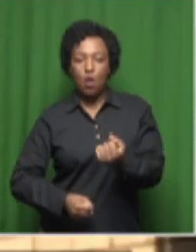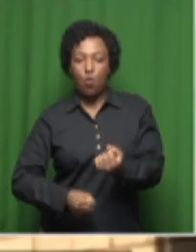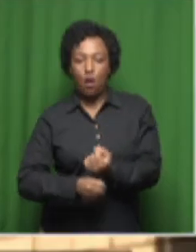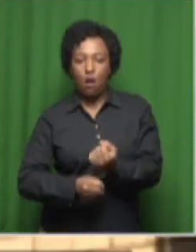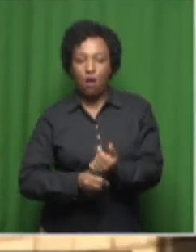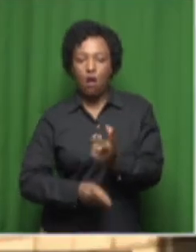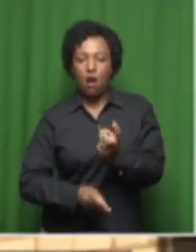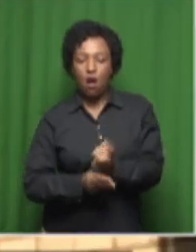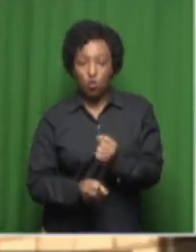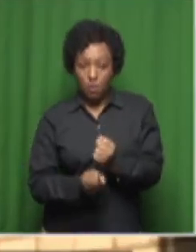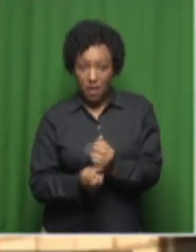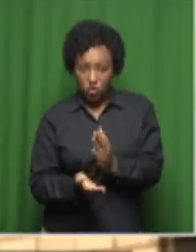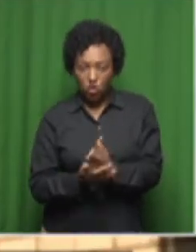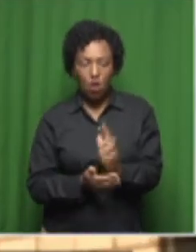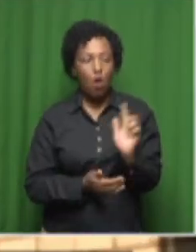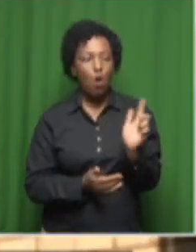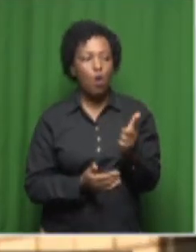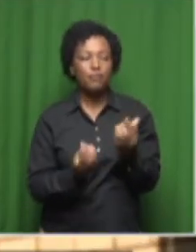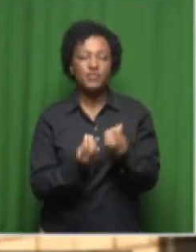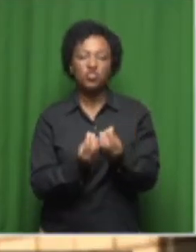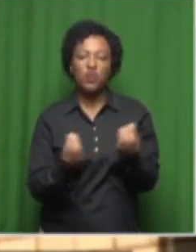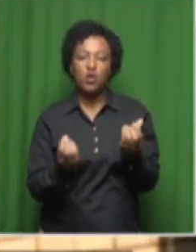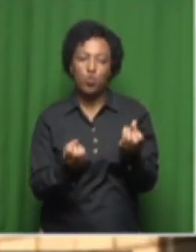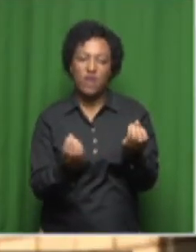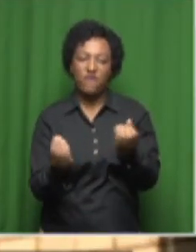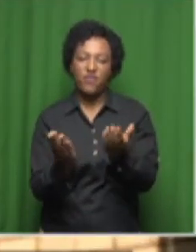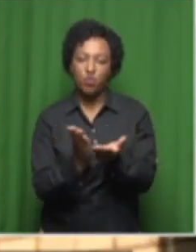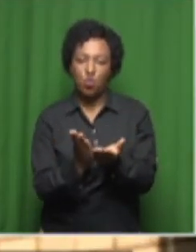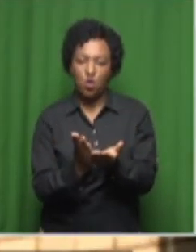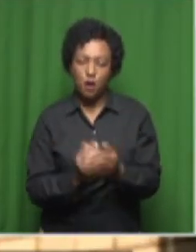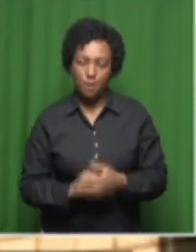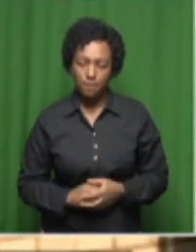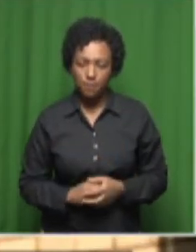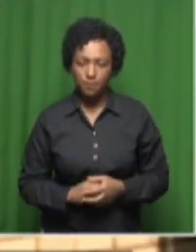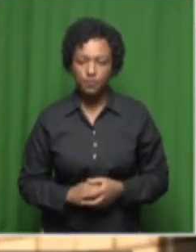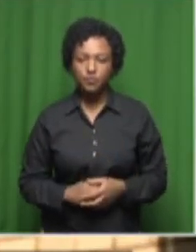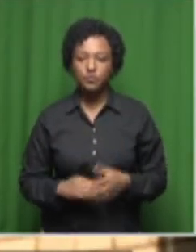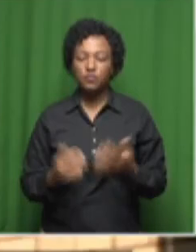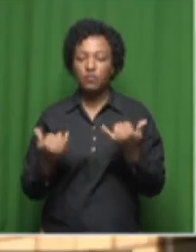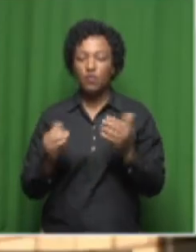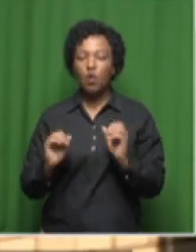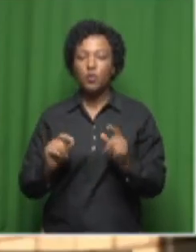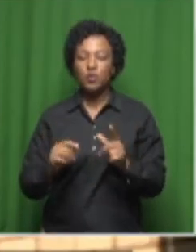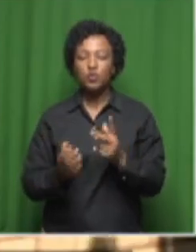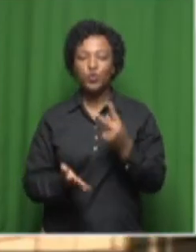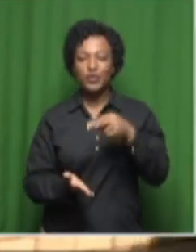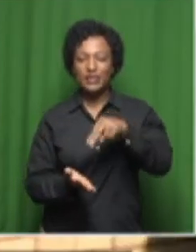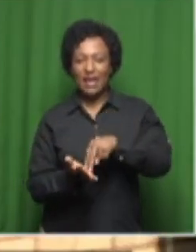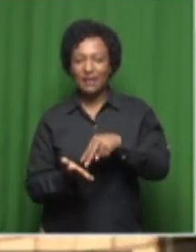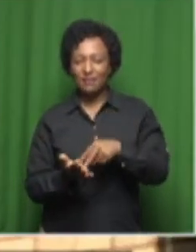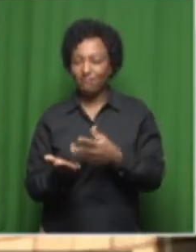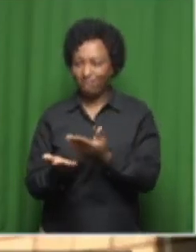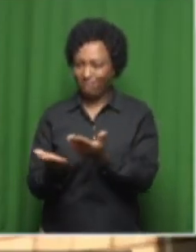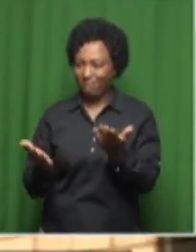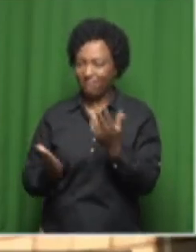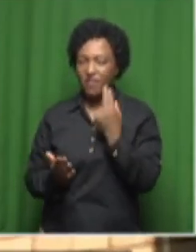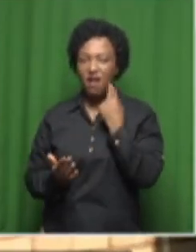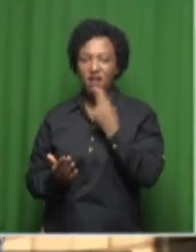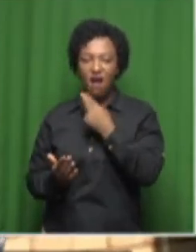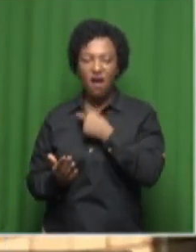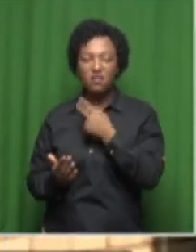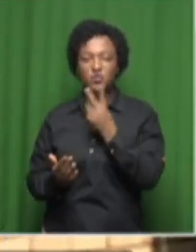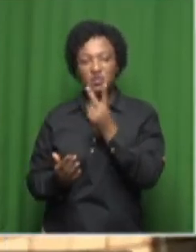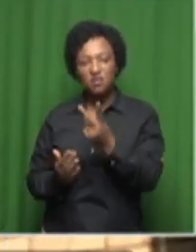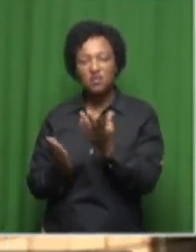every child placed. In the meantime, we have the privilege to stand here. It's always nice to see that the schools are looked